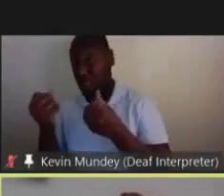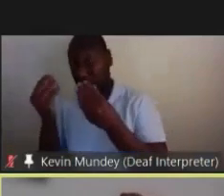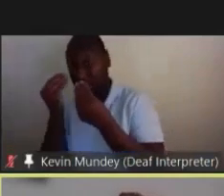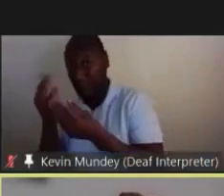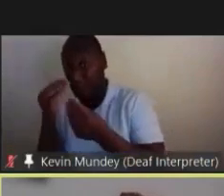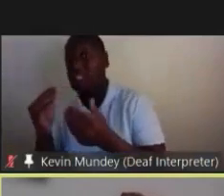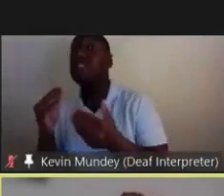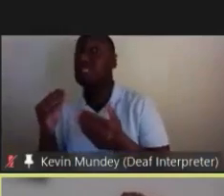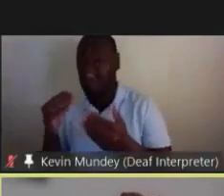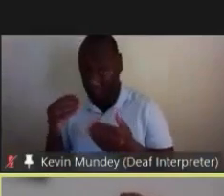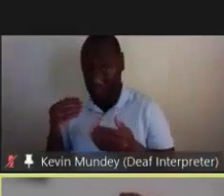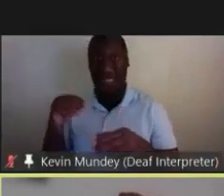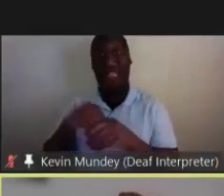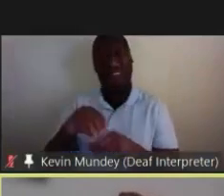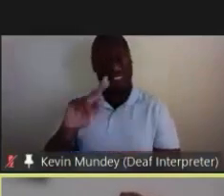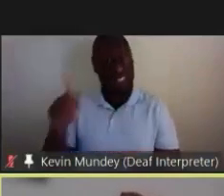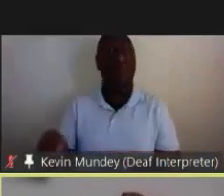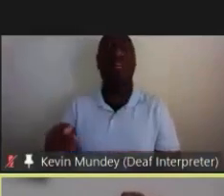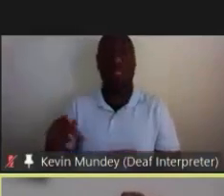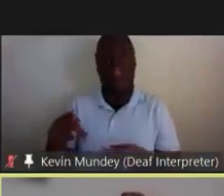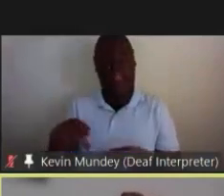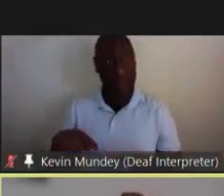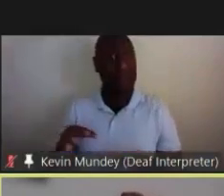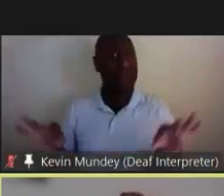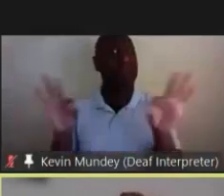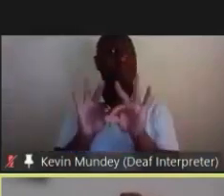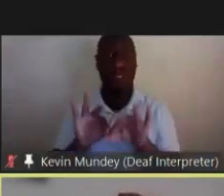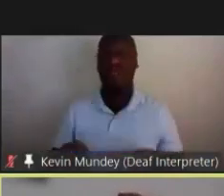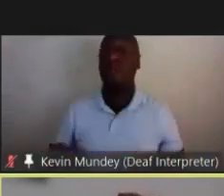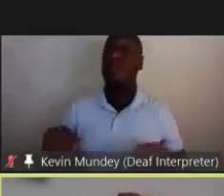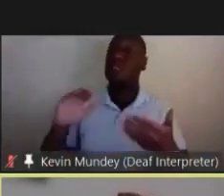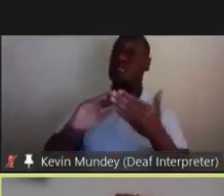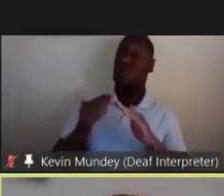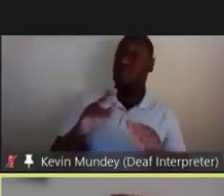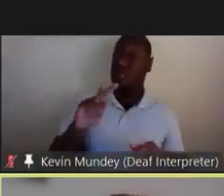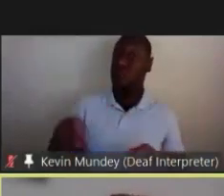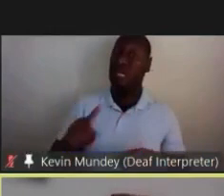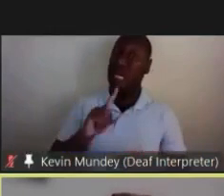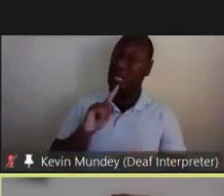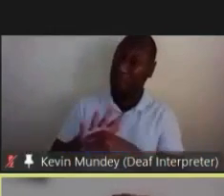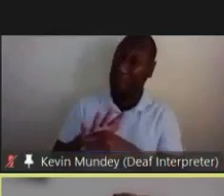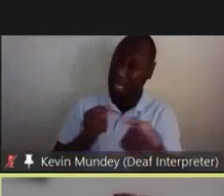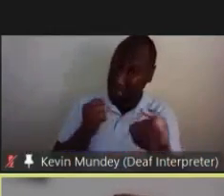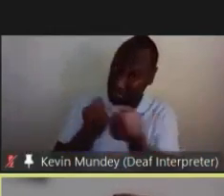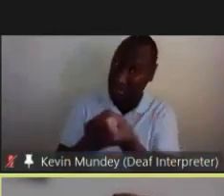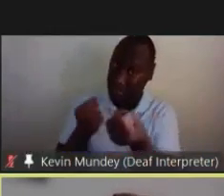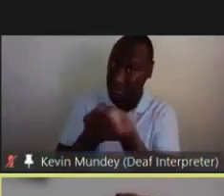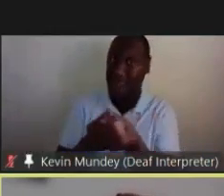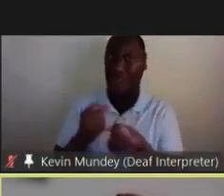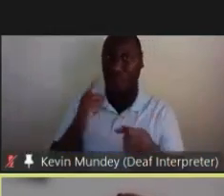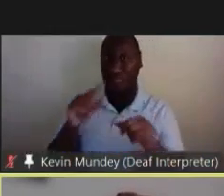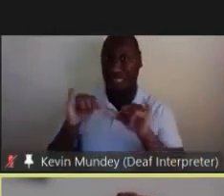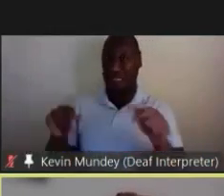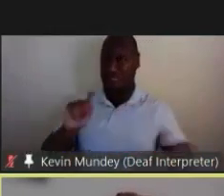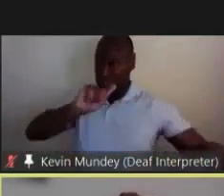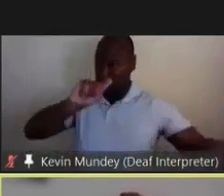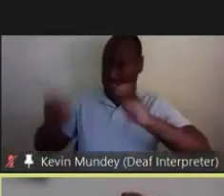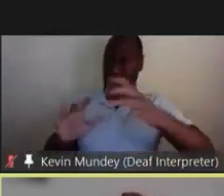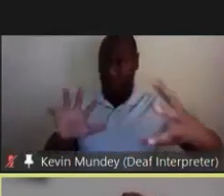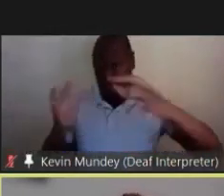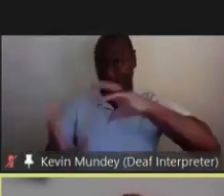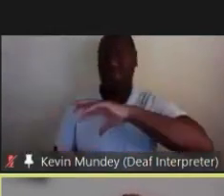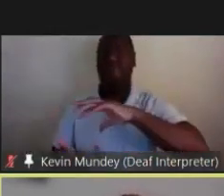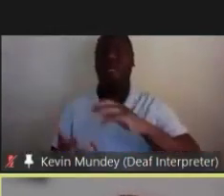in Philadelphia. The City of Philadelphia is committed to advocating for systemic change, providing resources,